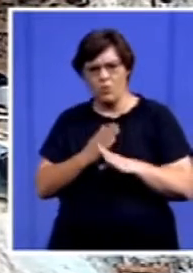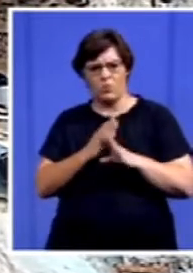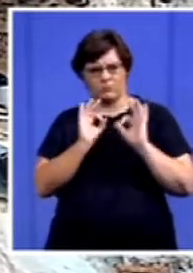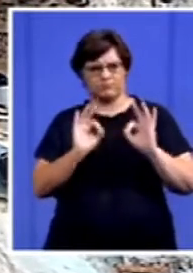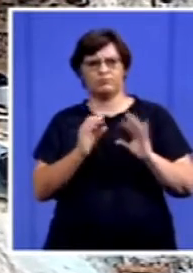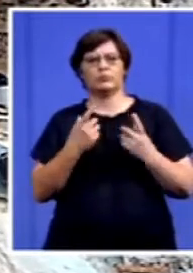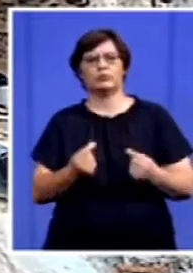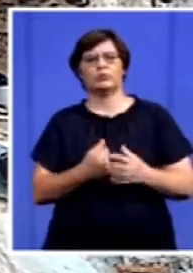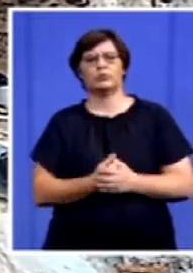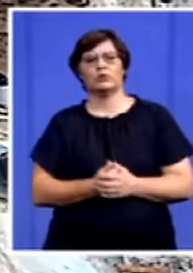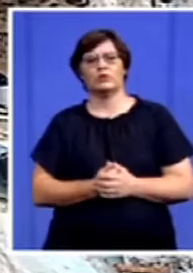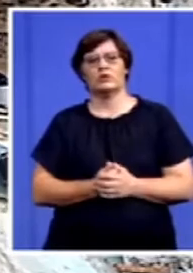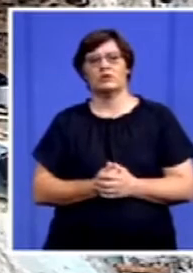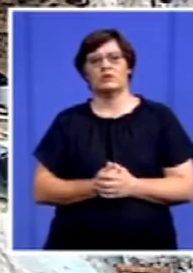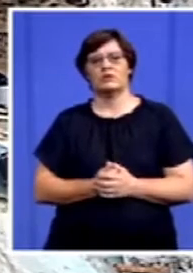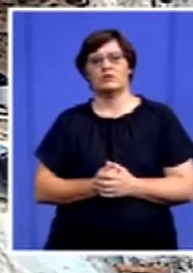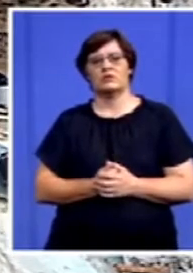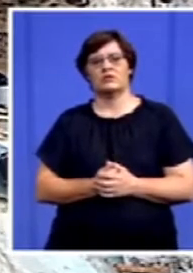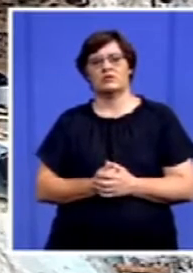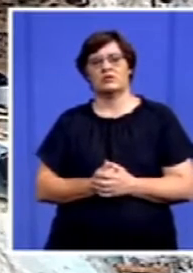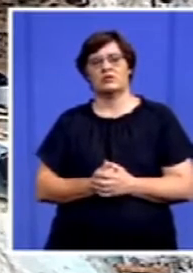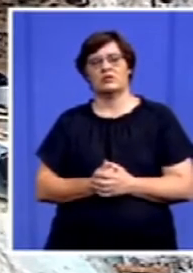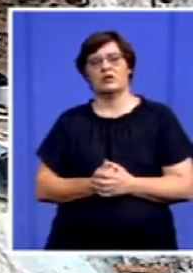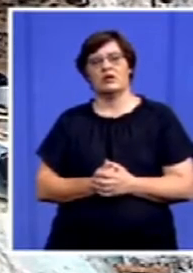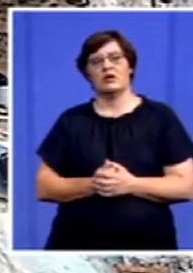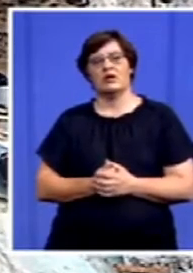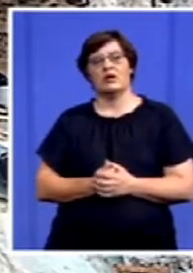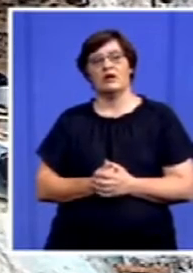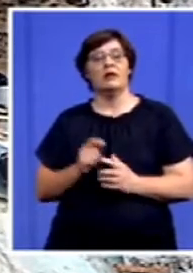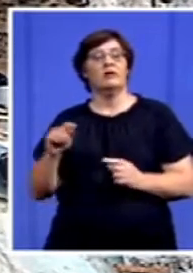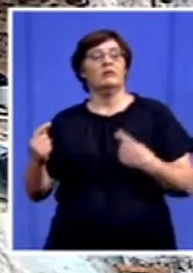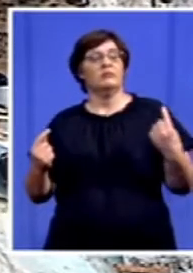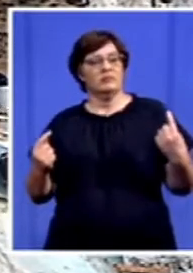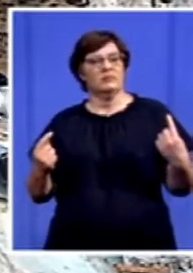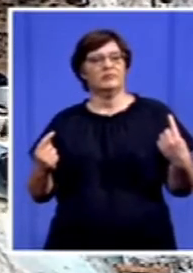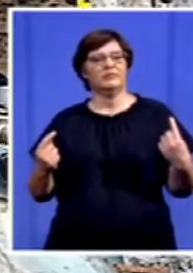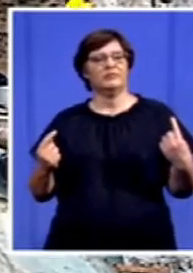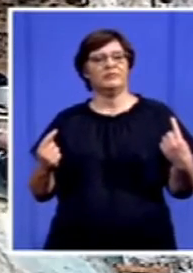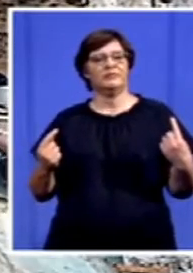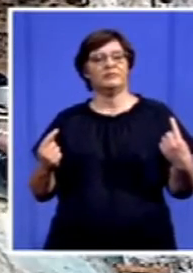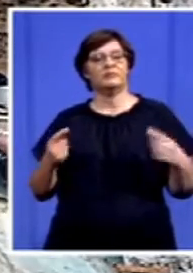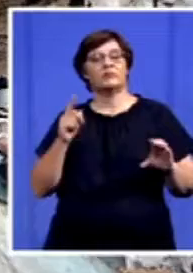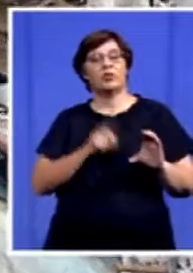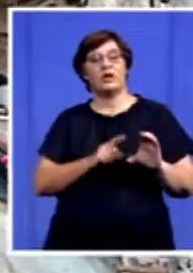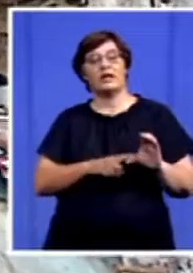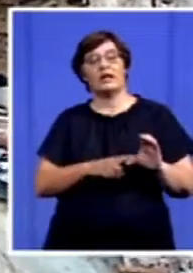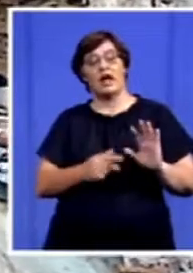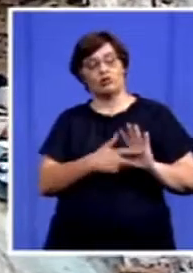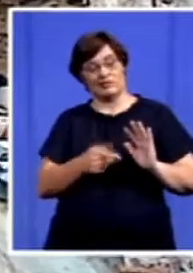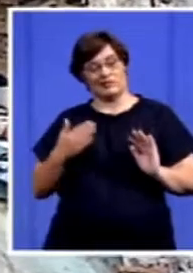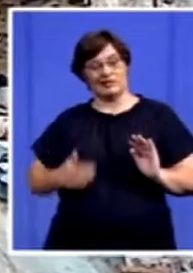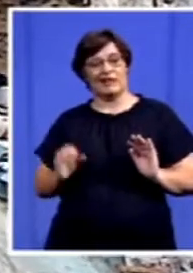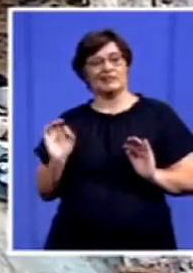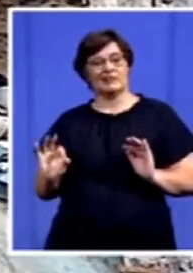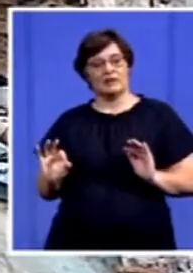anything, on the other side, we might just extend by the quality assurance side. Otherwise, the work will be